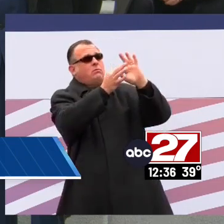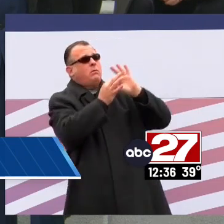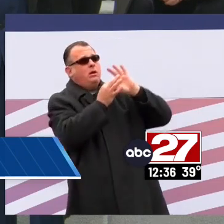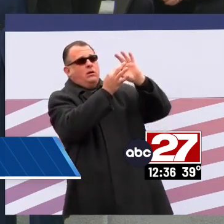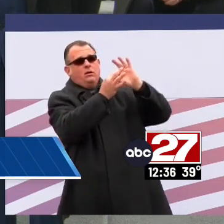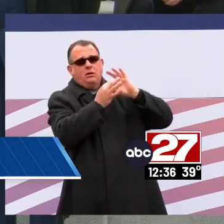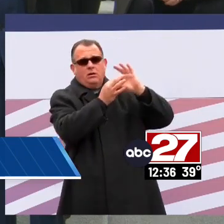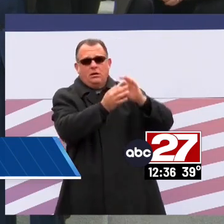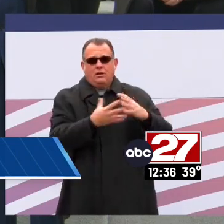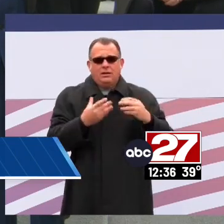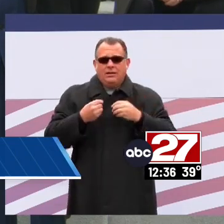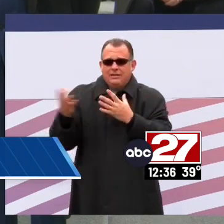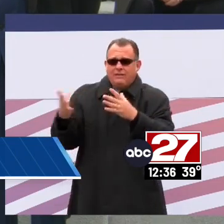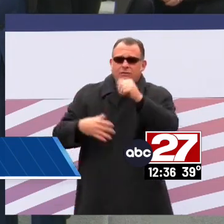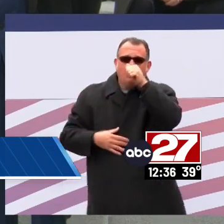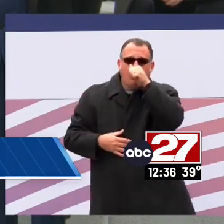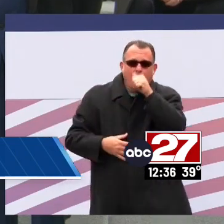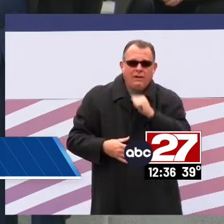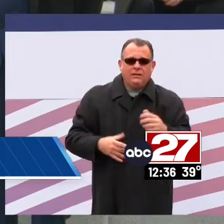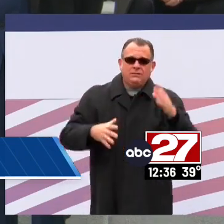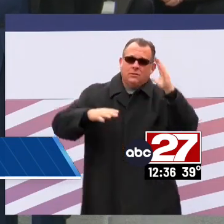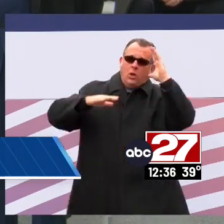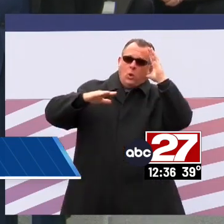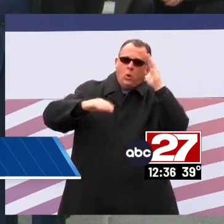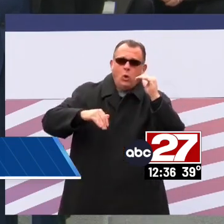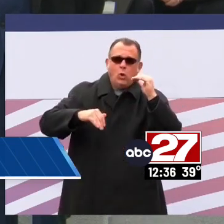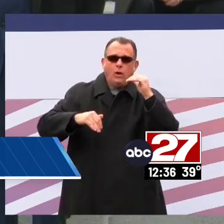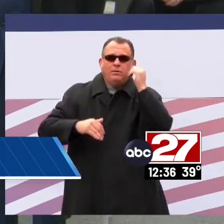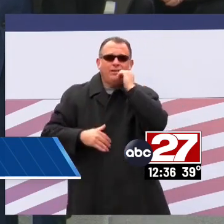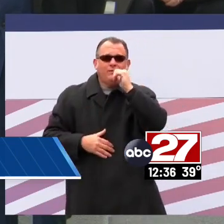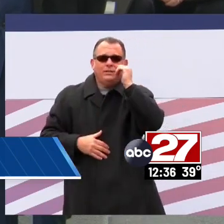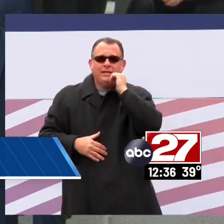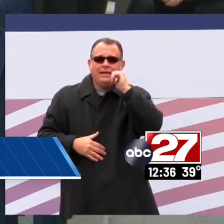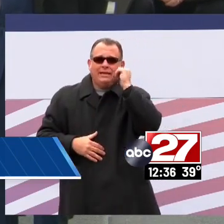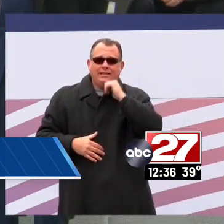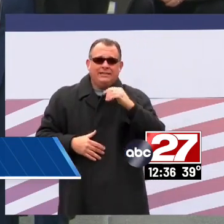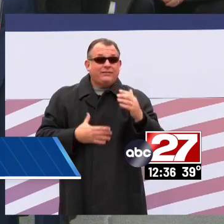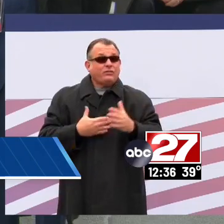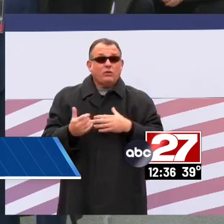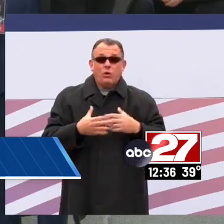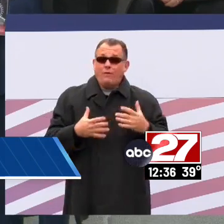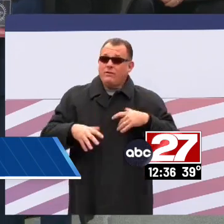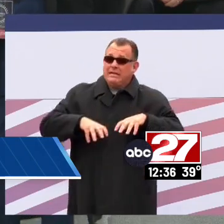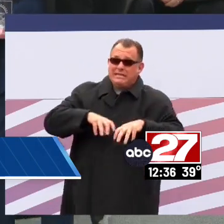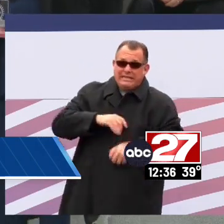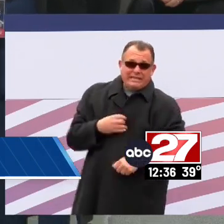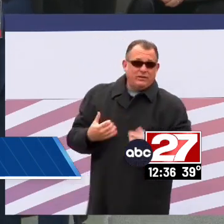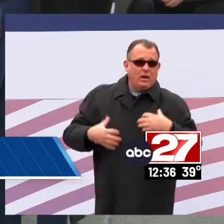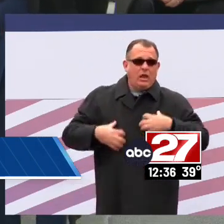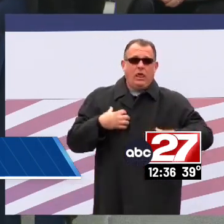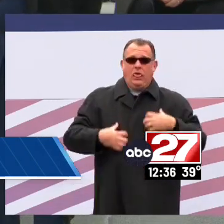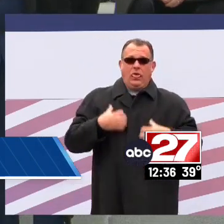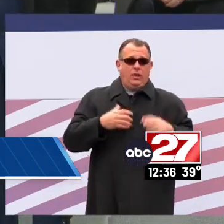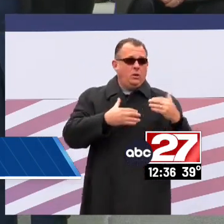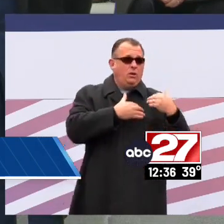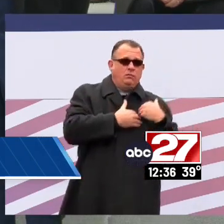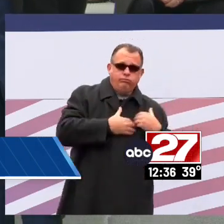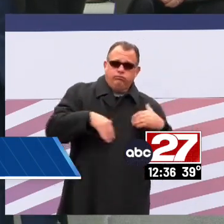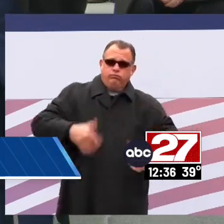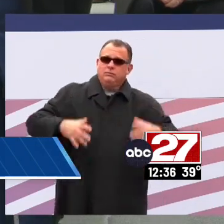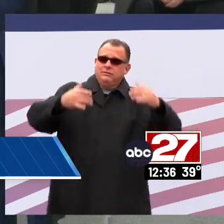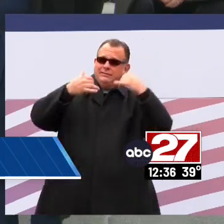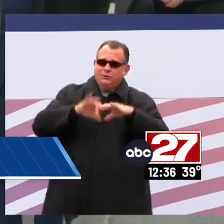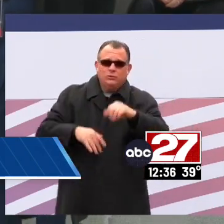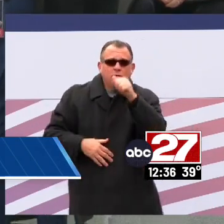daily tasks. May he never give in to despair despite the enormity of his responsibilities. Give him love